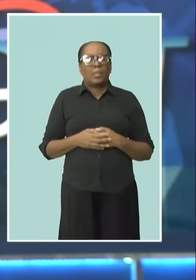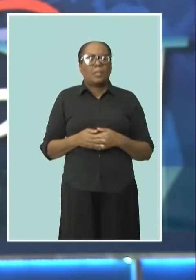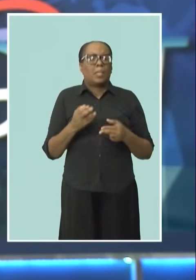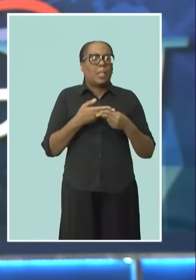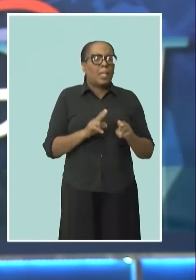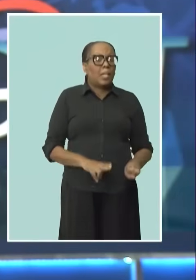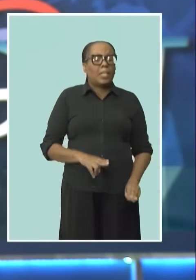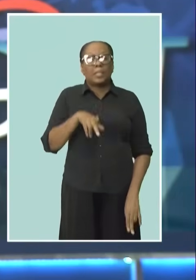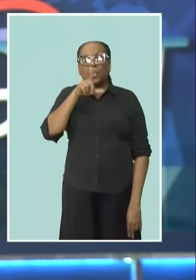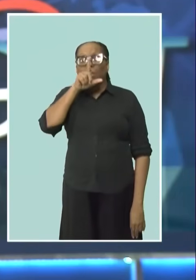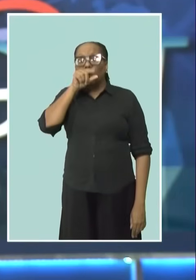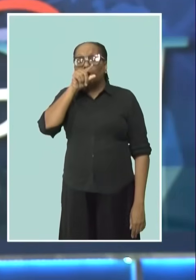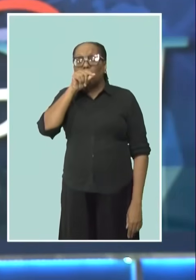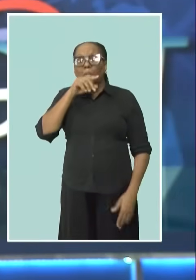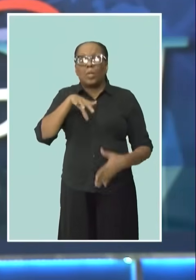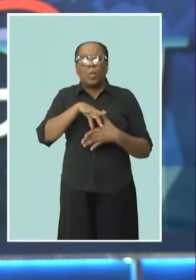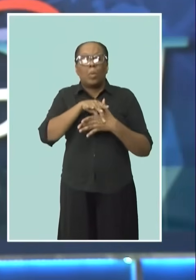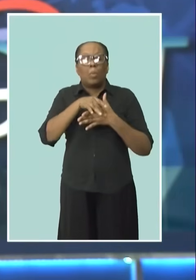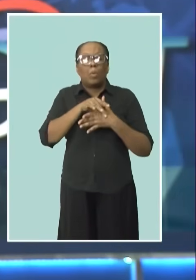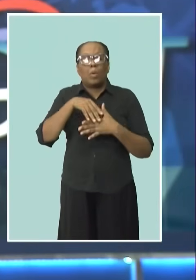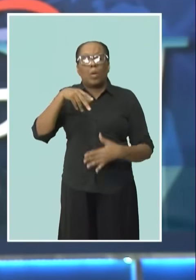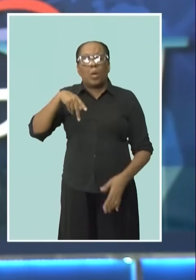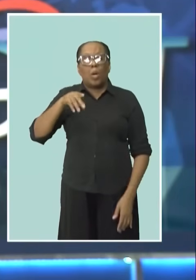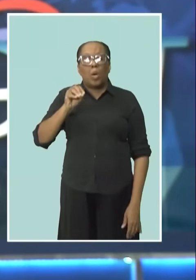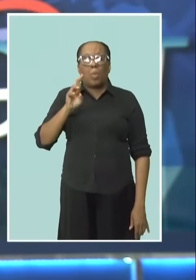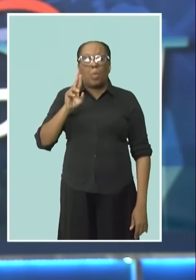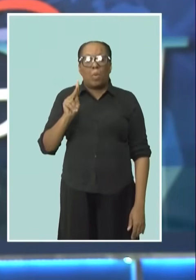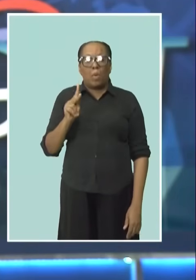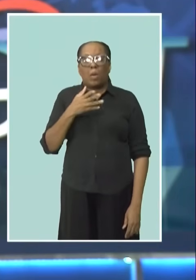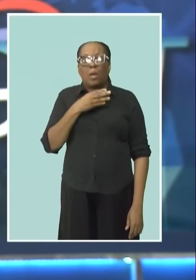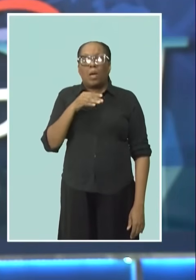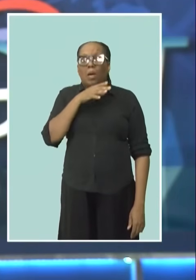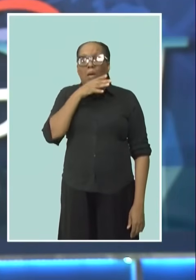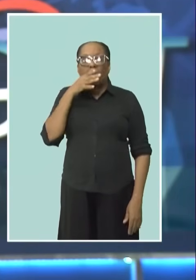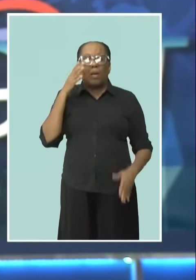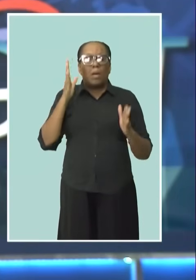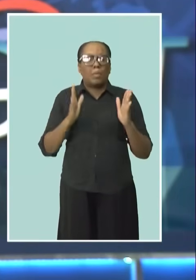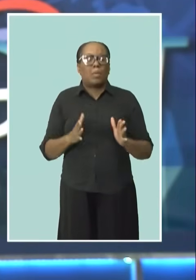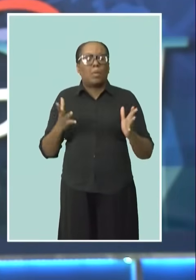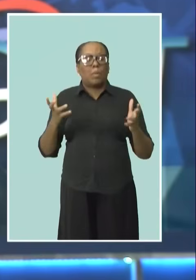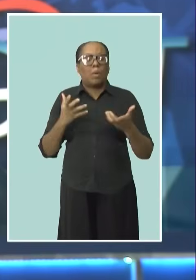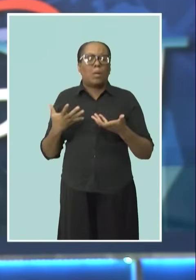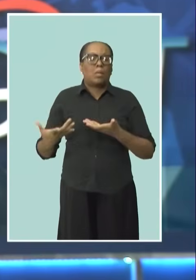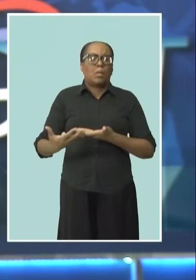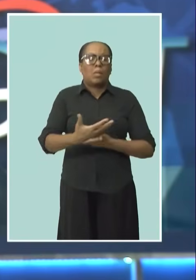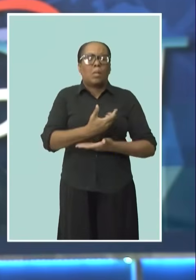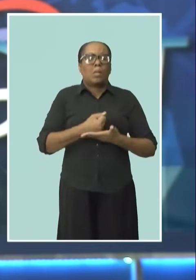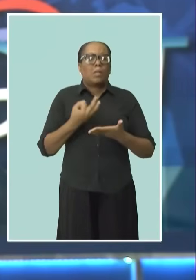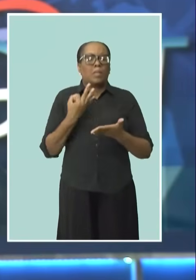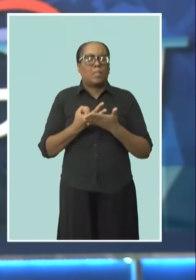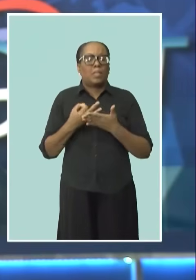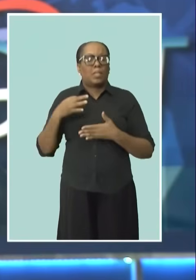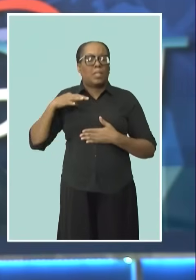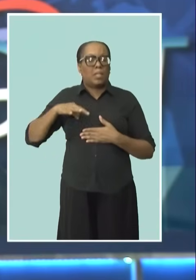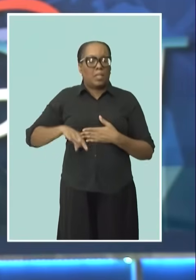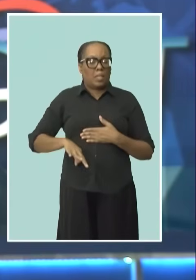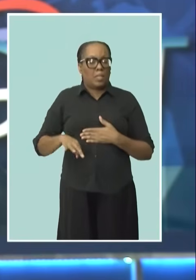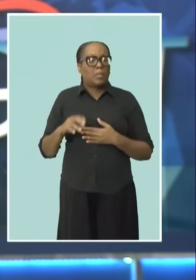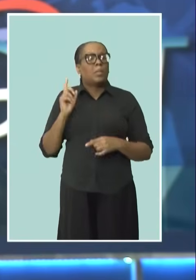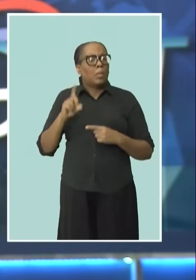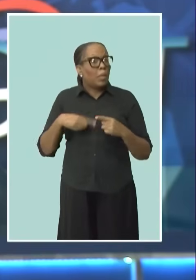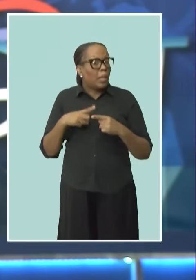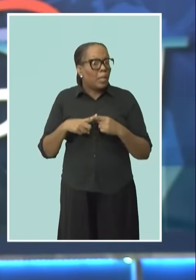Eggs, poultry and pork producers, as well as farmers, are hoping to reap some of the financial benefits from Barbados staging Carifesta